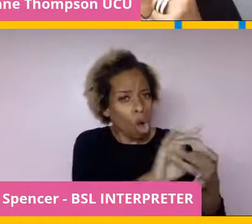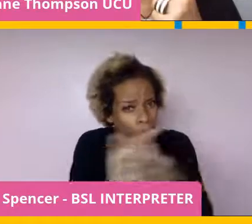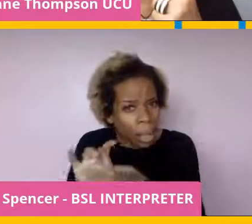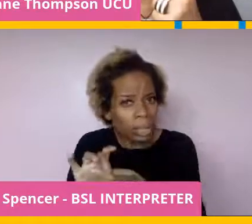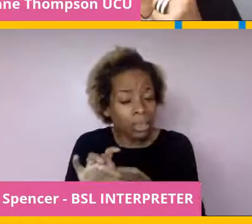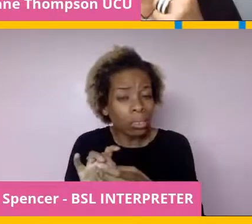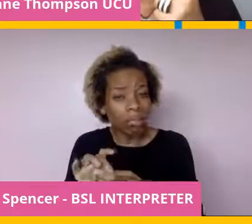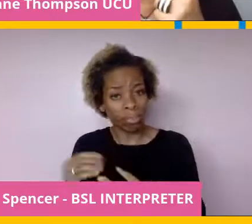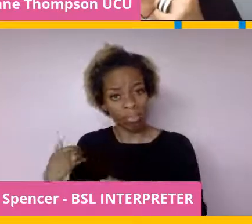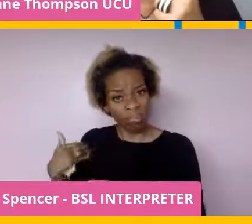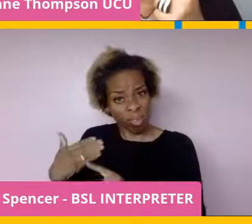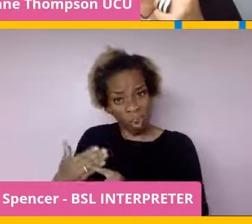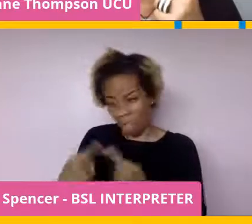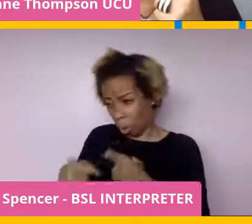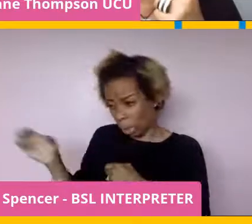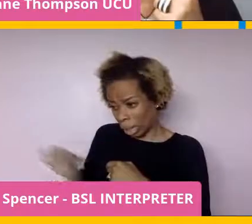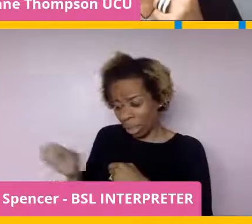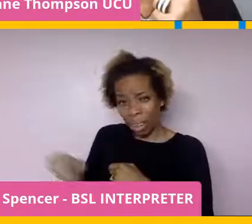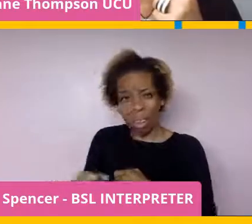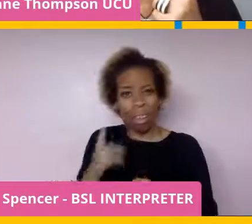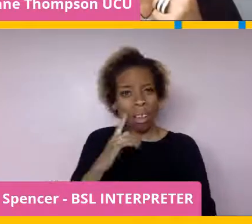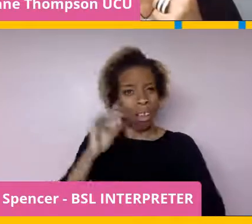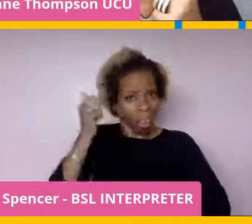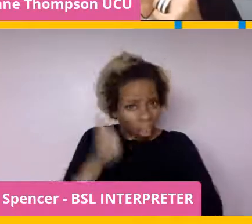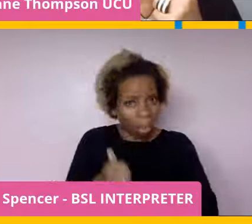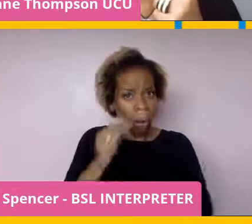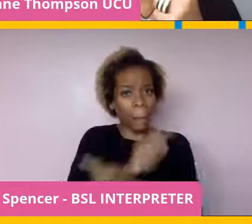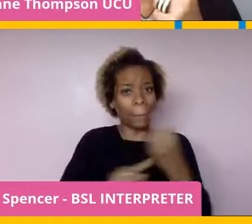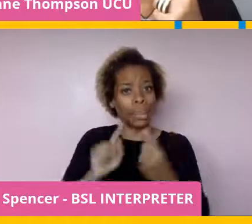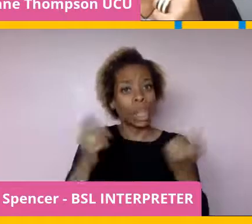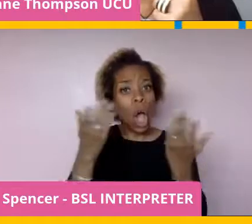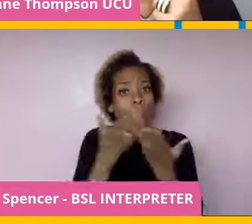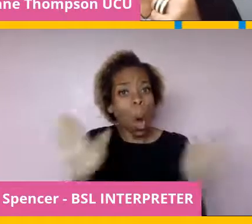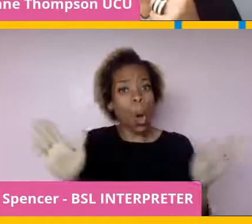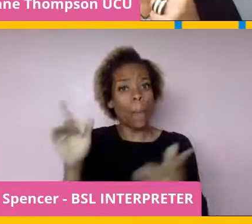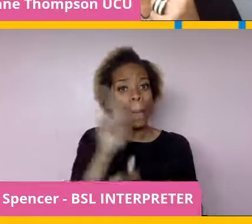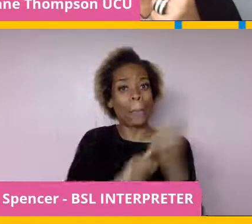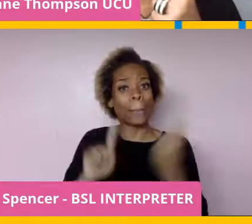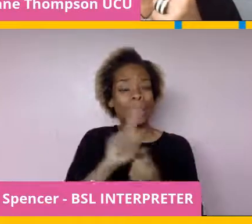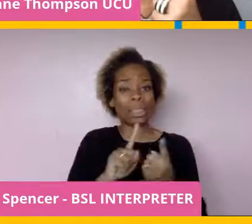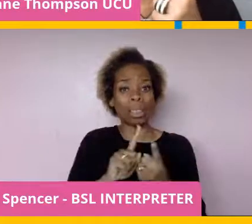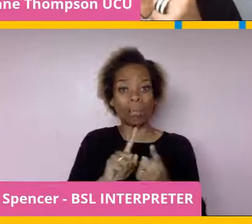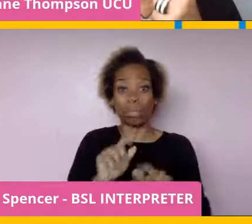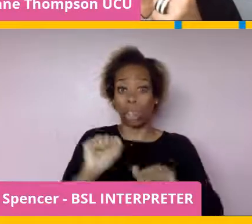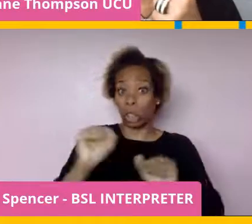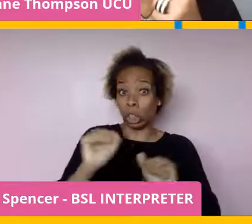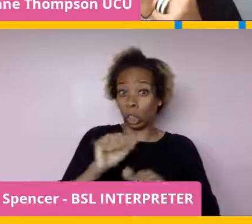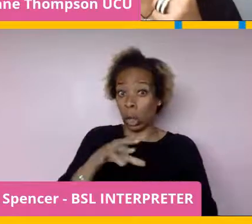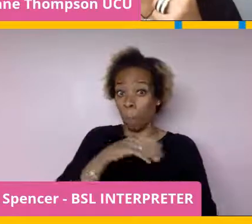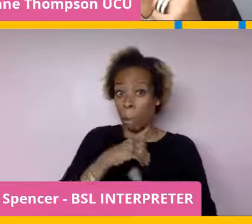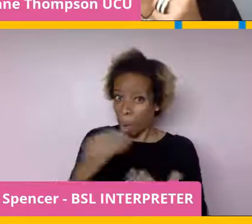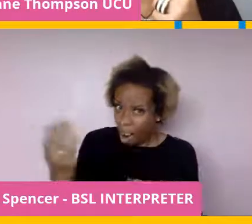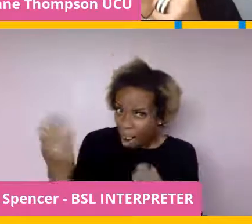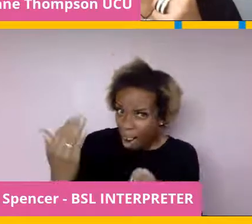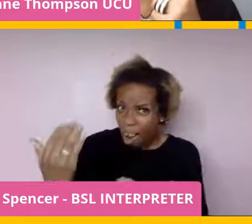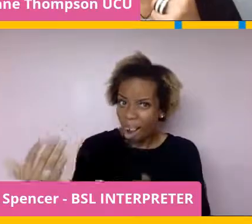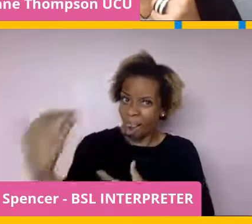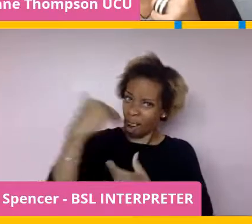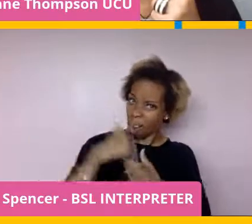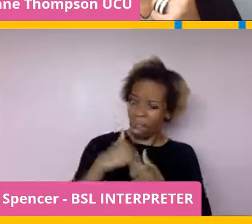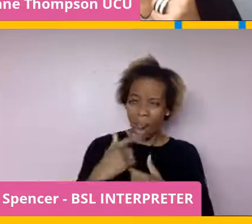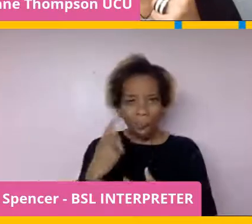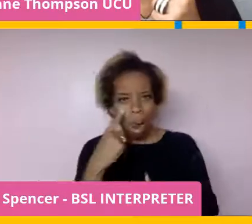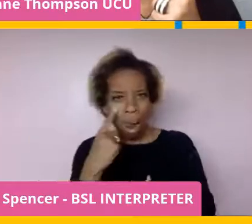And I think what's been spoken about by some of our contributors so far, holding meetings, holding open meetings where you invite people who are not members